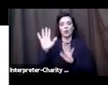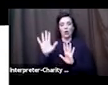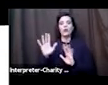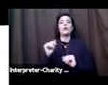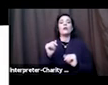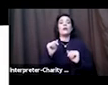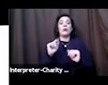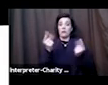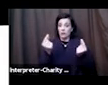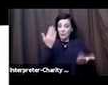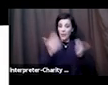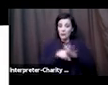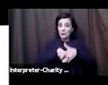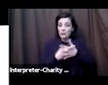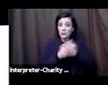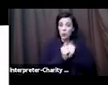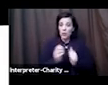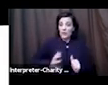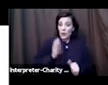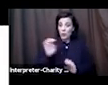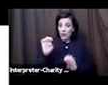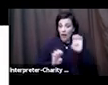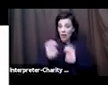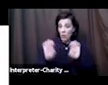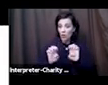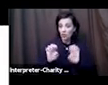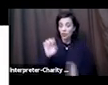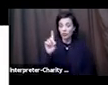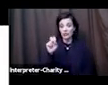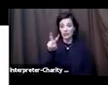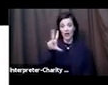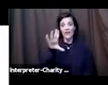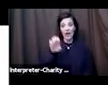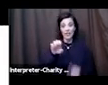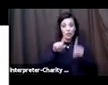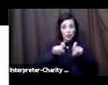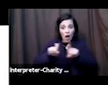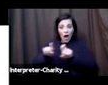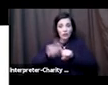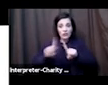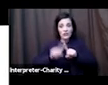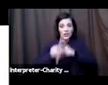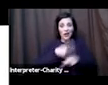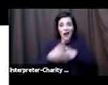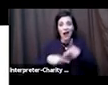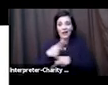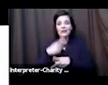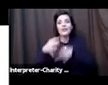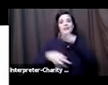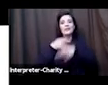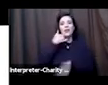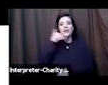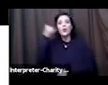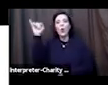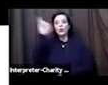want to start with that evaluation and that device trial and then move through the insurance process rather than necessarily calling insurance and